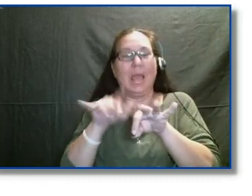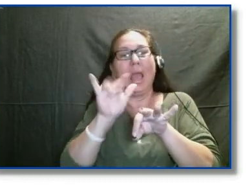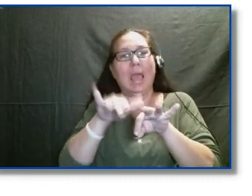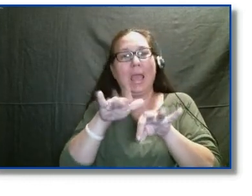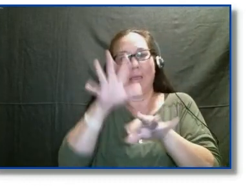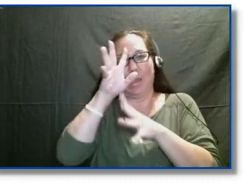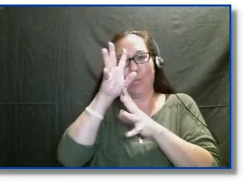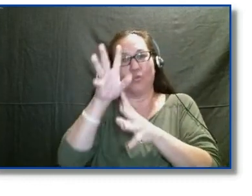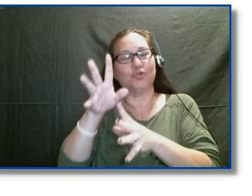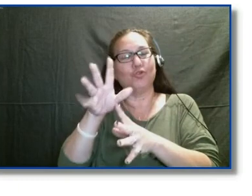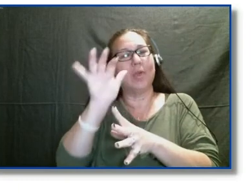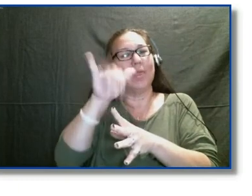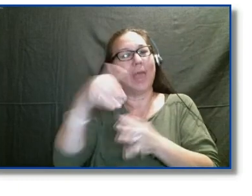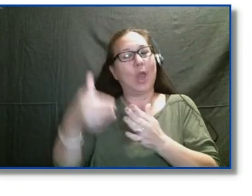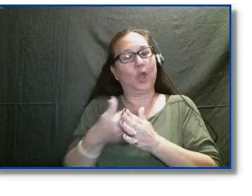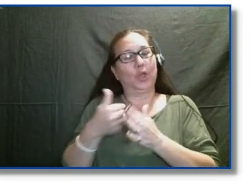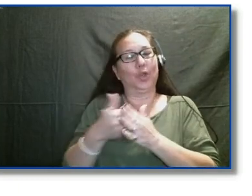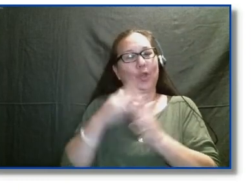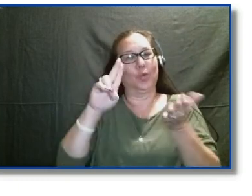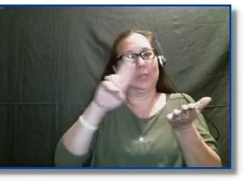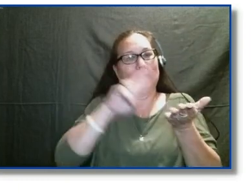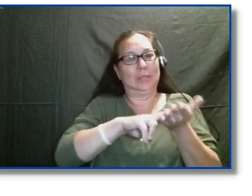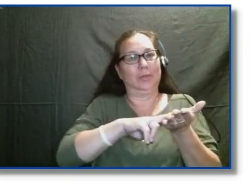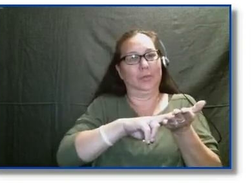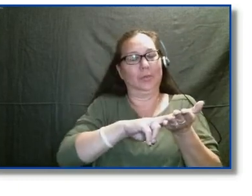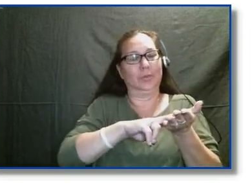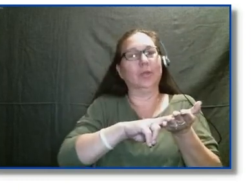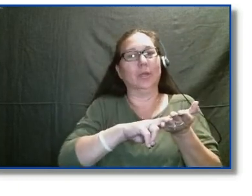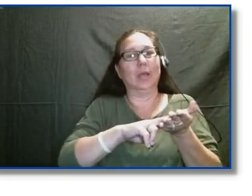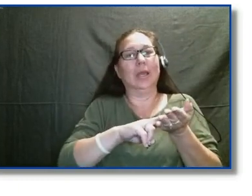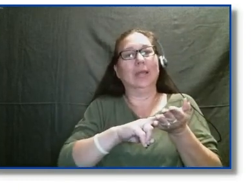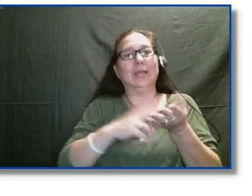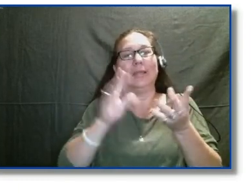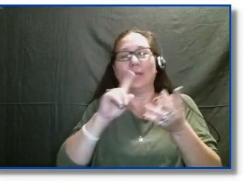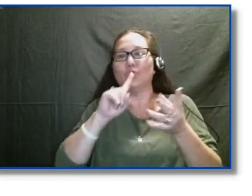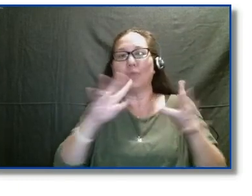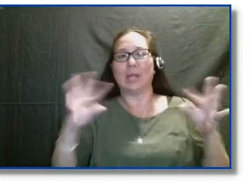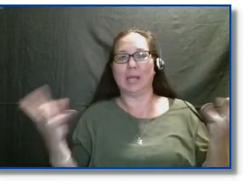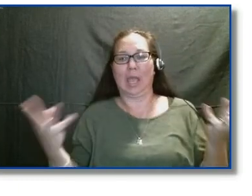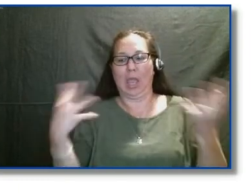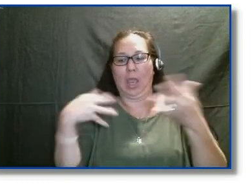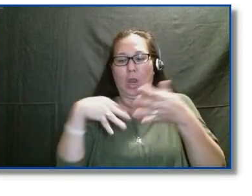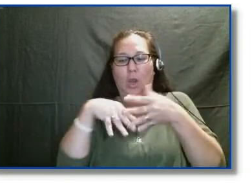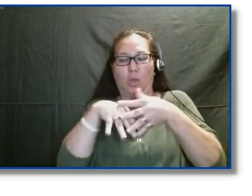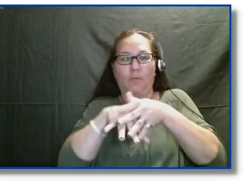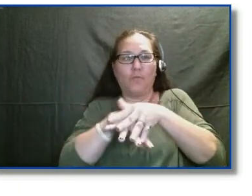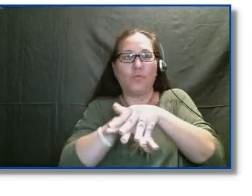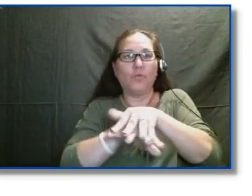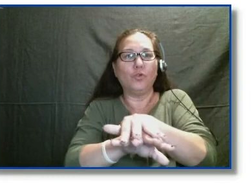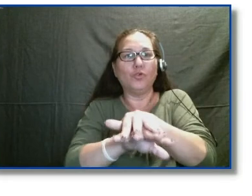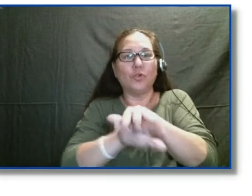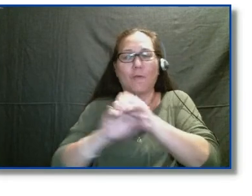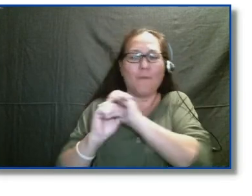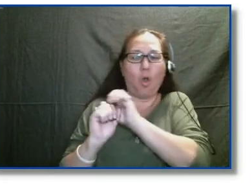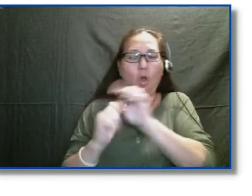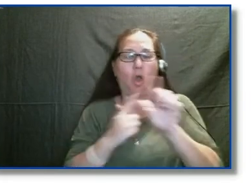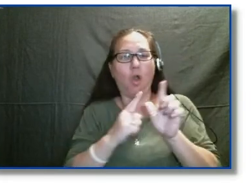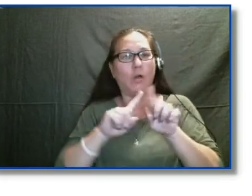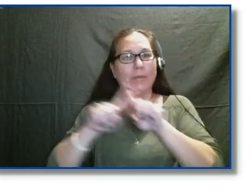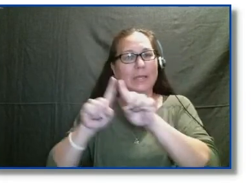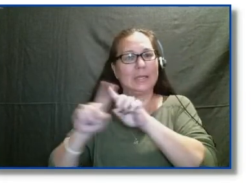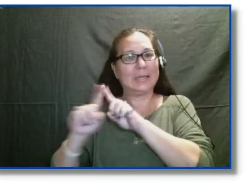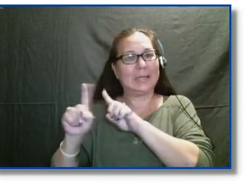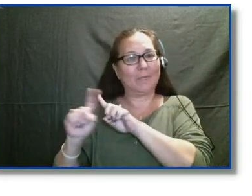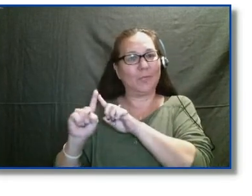signatures that there are, in a certain way, a fusion of all the signatures that were given to us